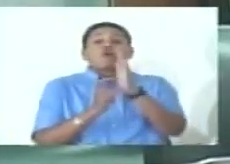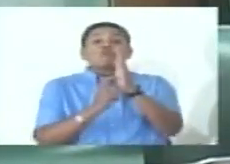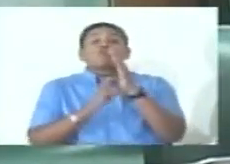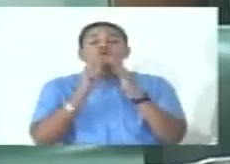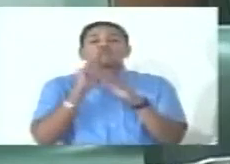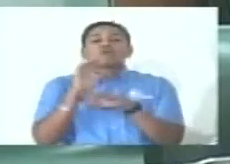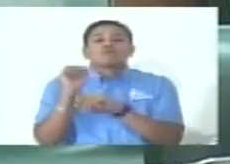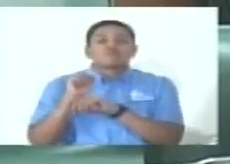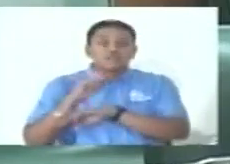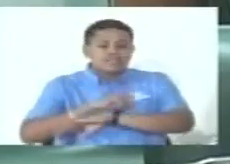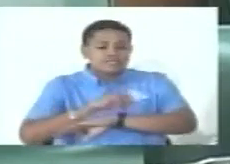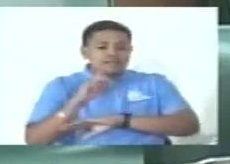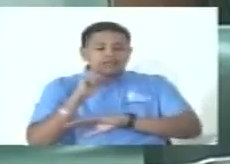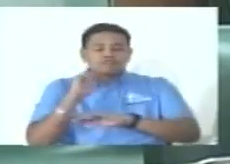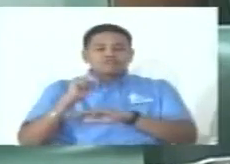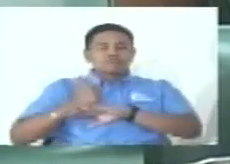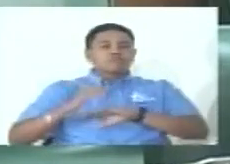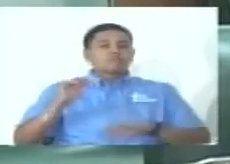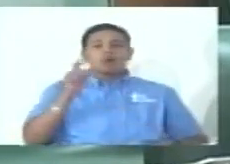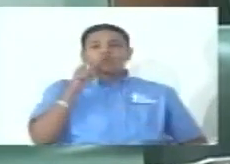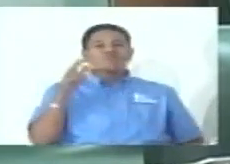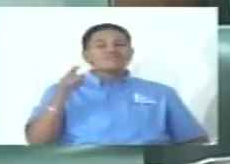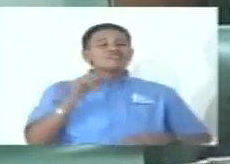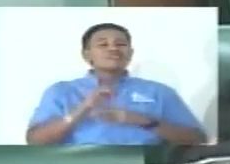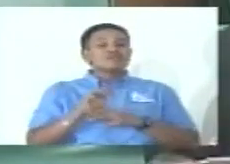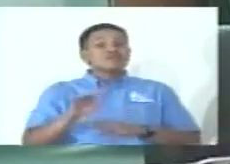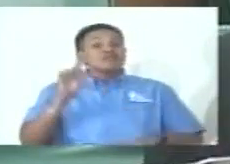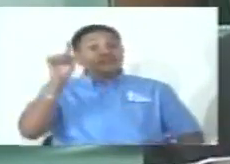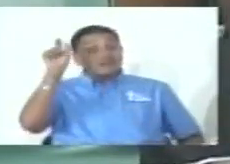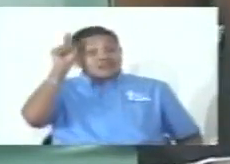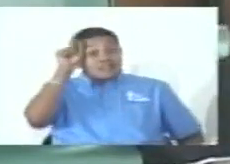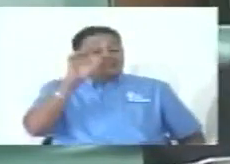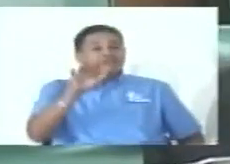by the minister, but in order to